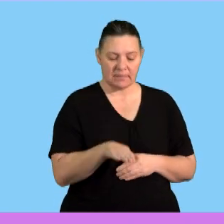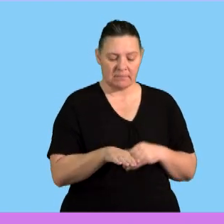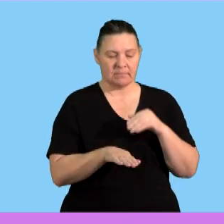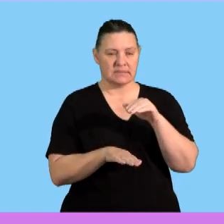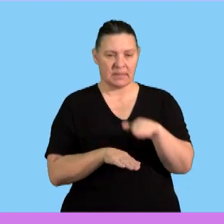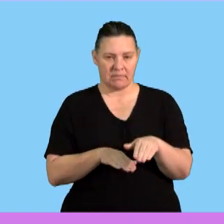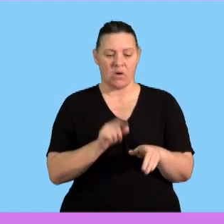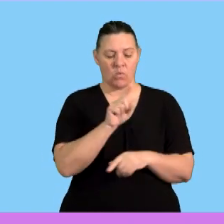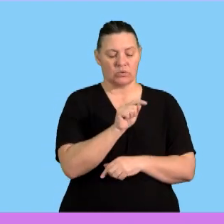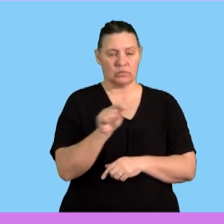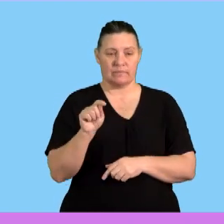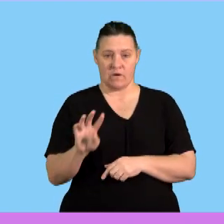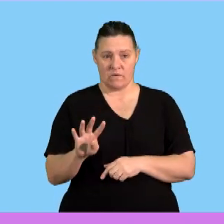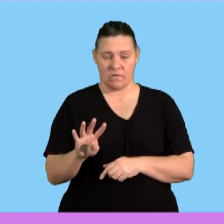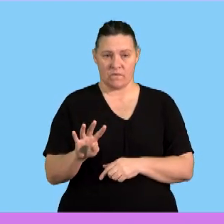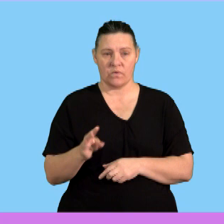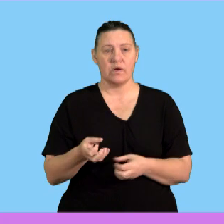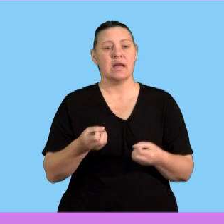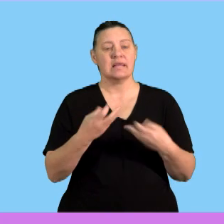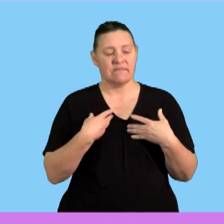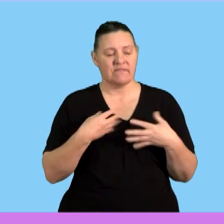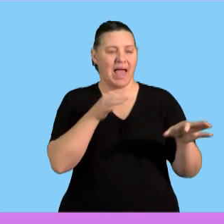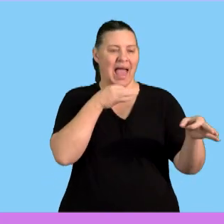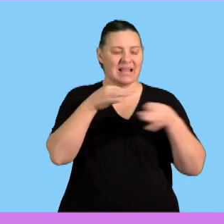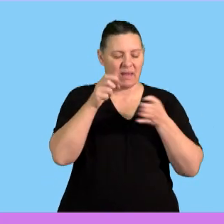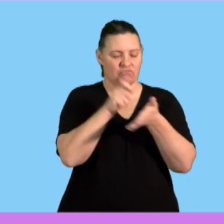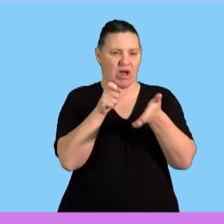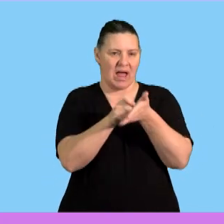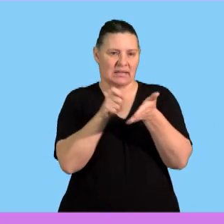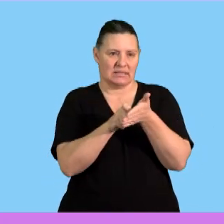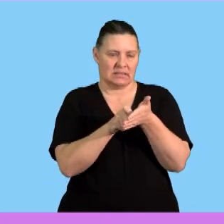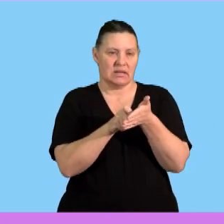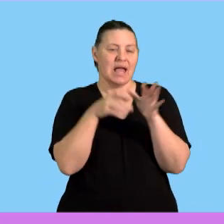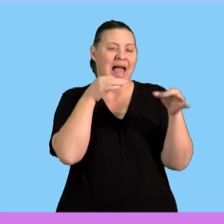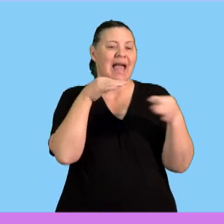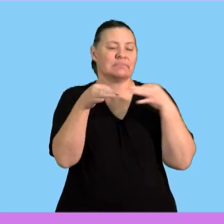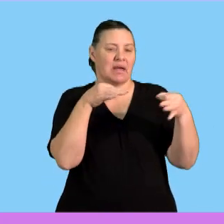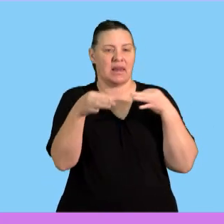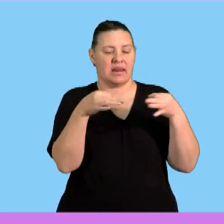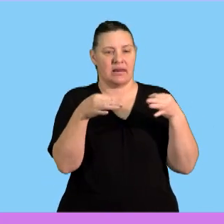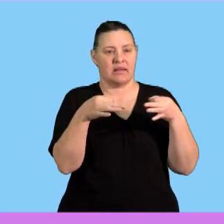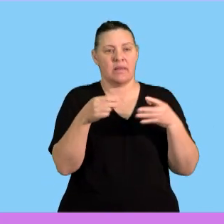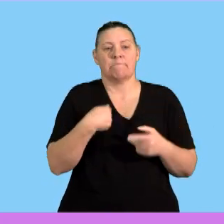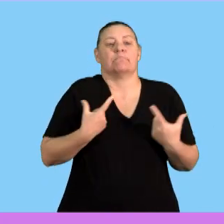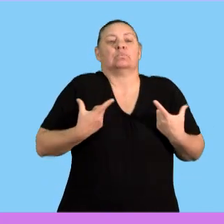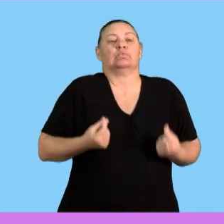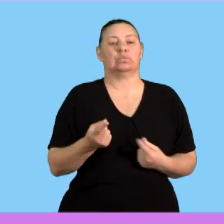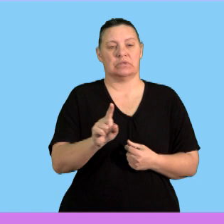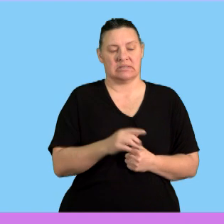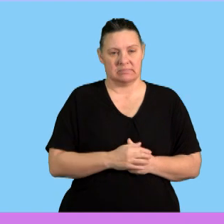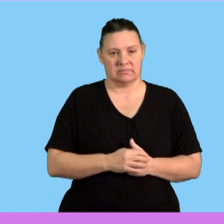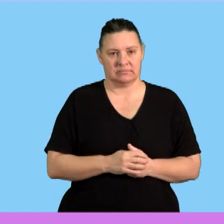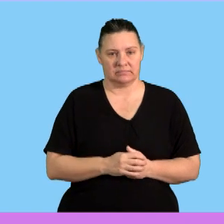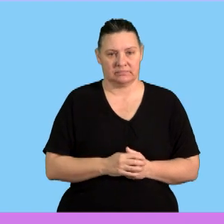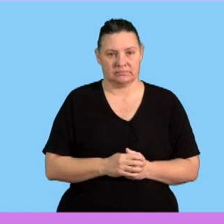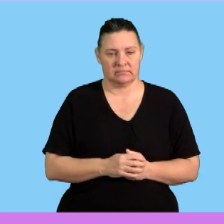step number 1 to 4, right, give a written description explaining what to